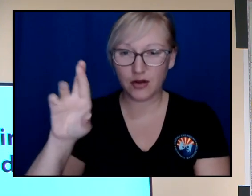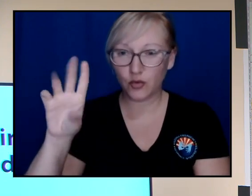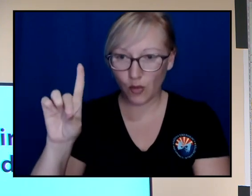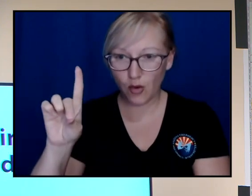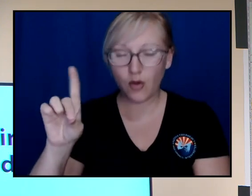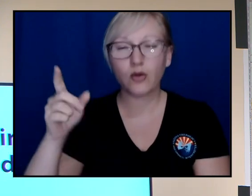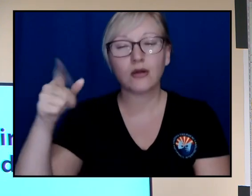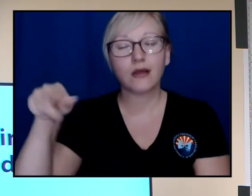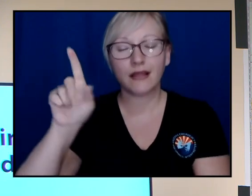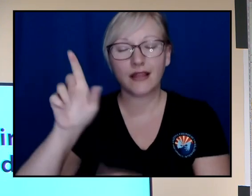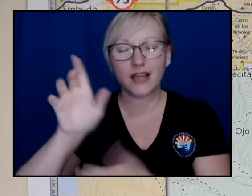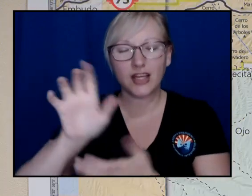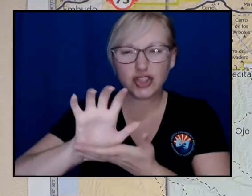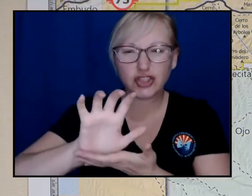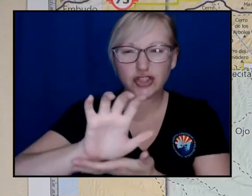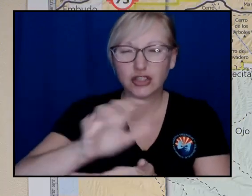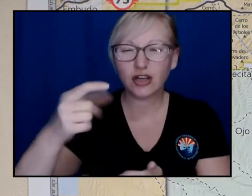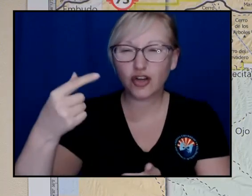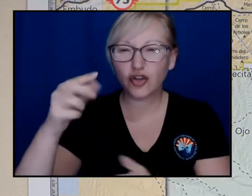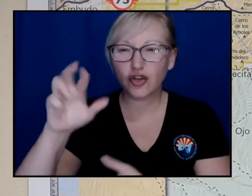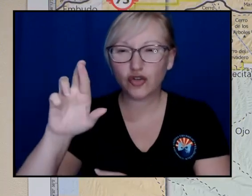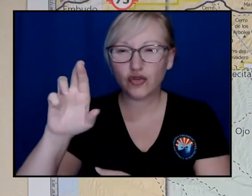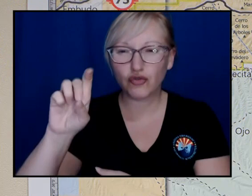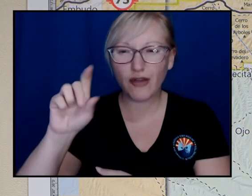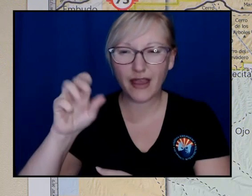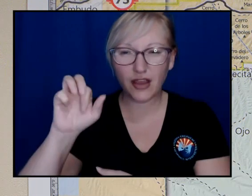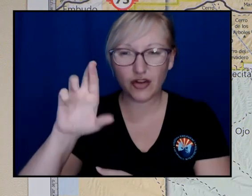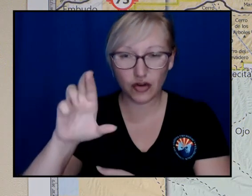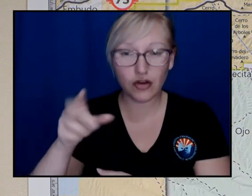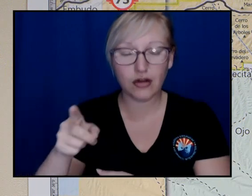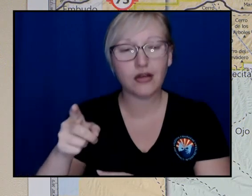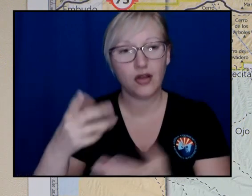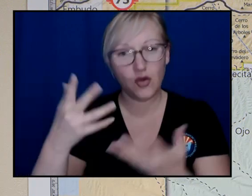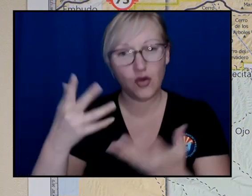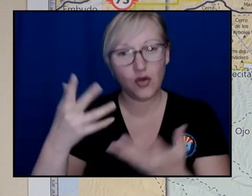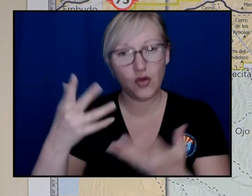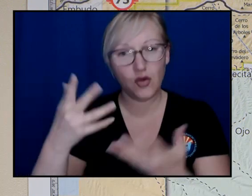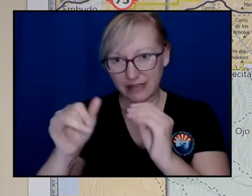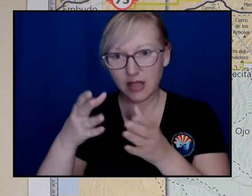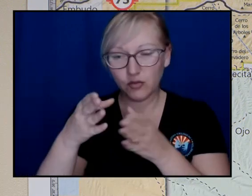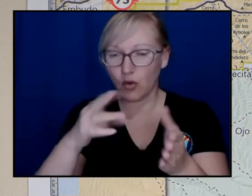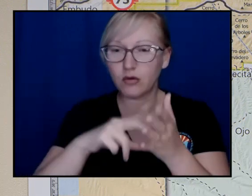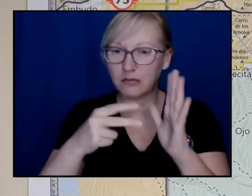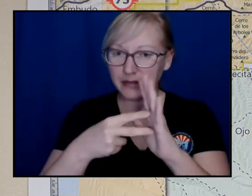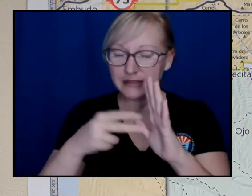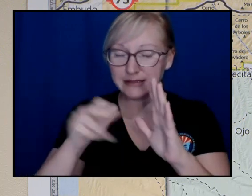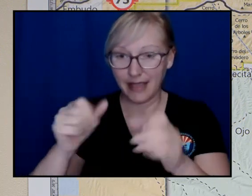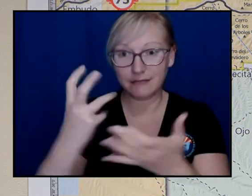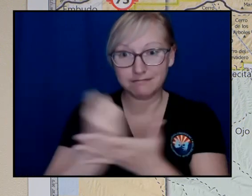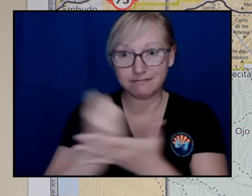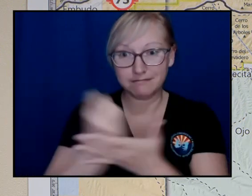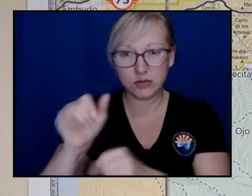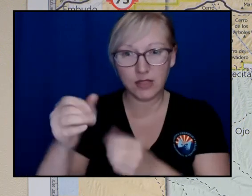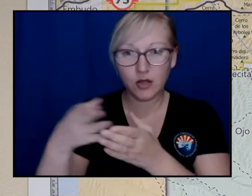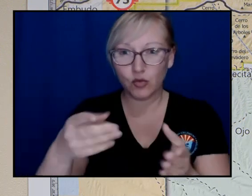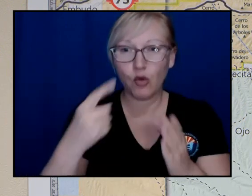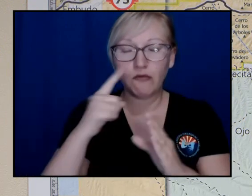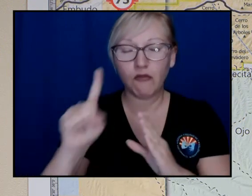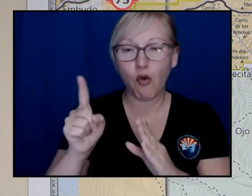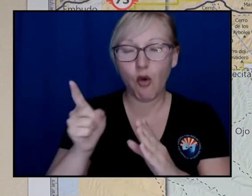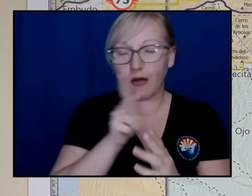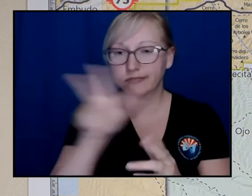division. They continue to have some heavy equipment working, dozer line repair work in